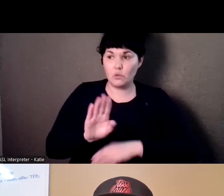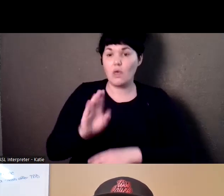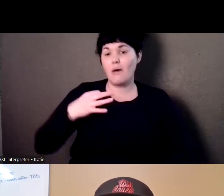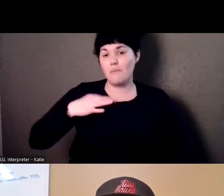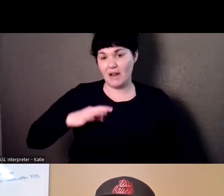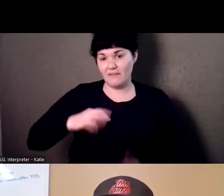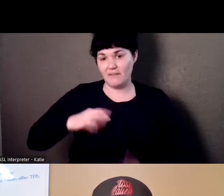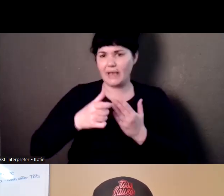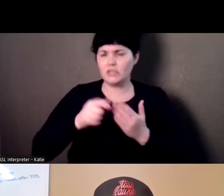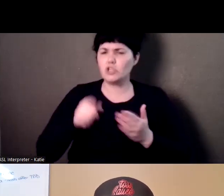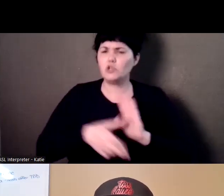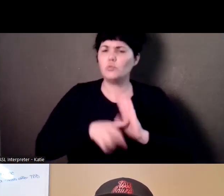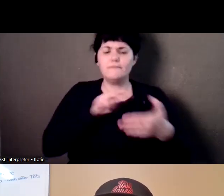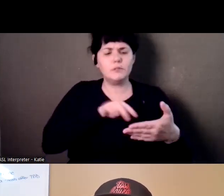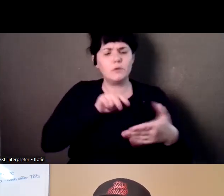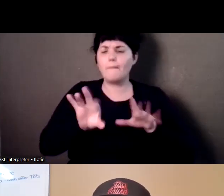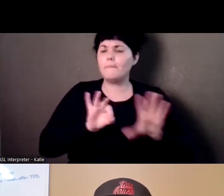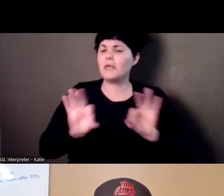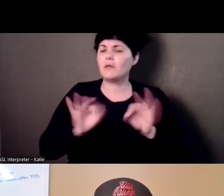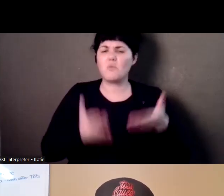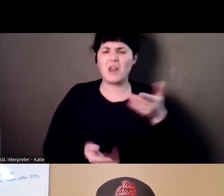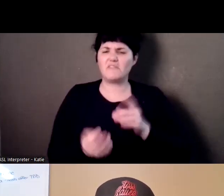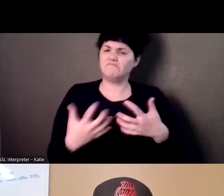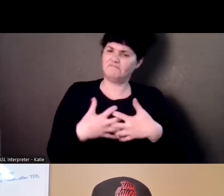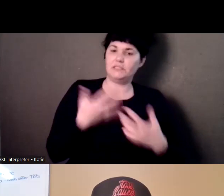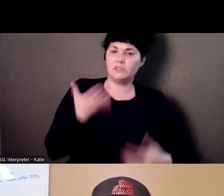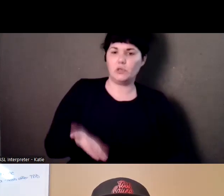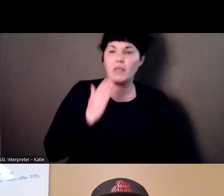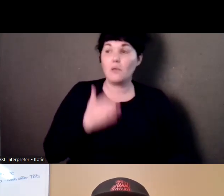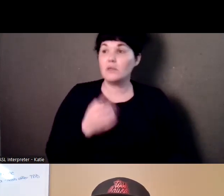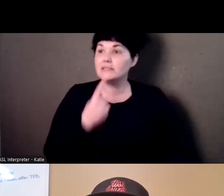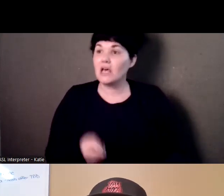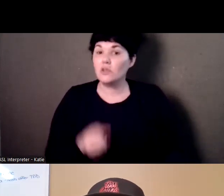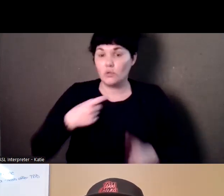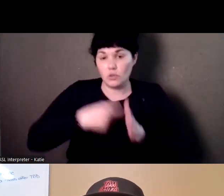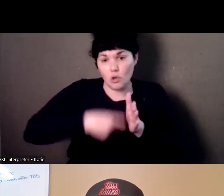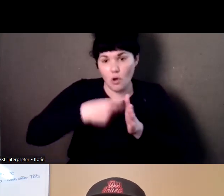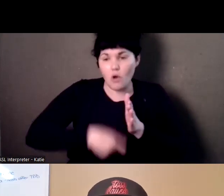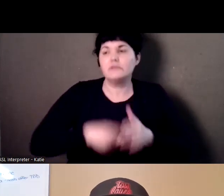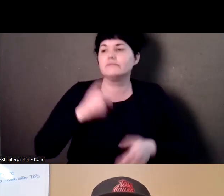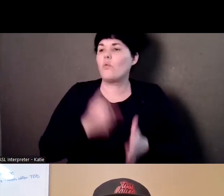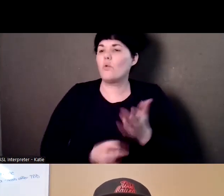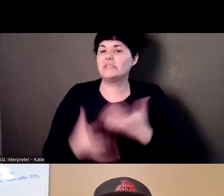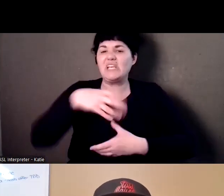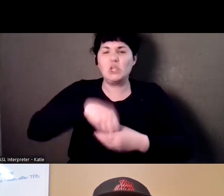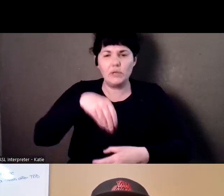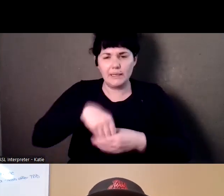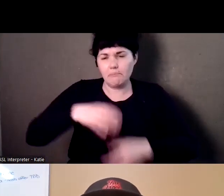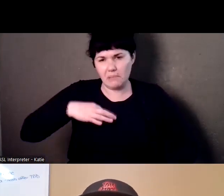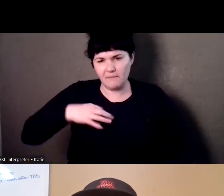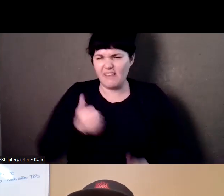you. They send you the cost breakdown, they send you what the benefit entails, everything like that.